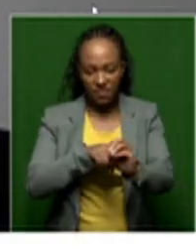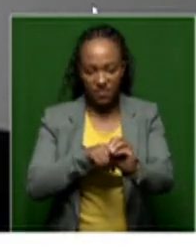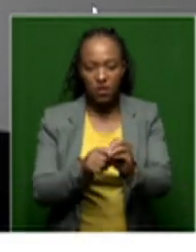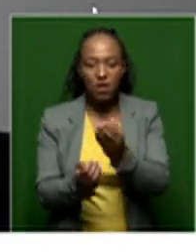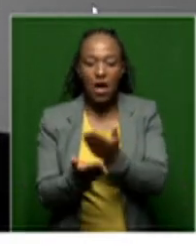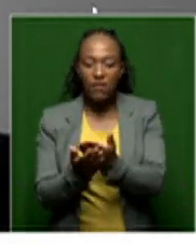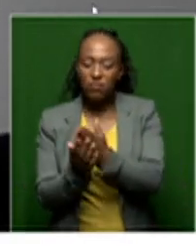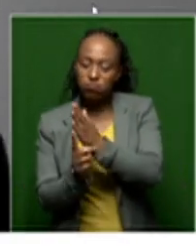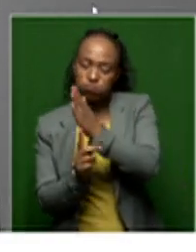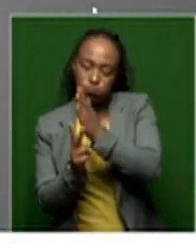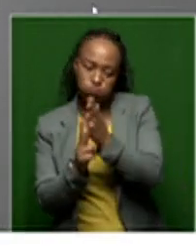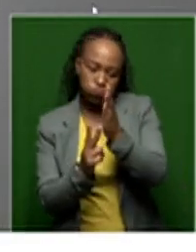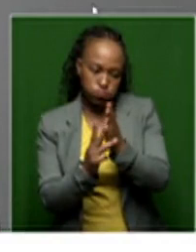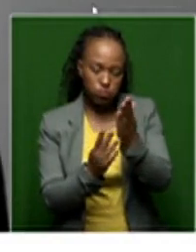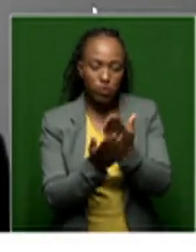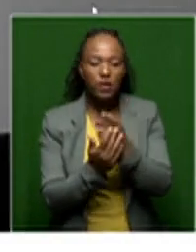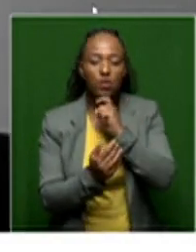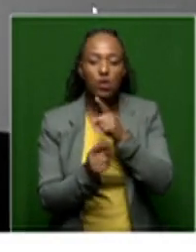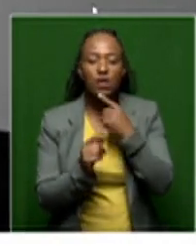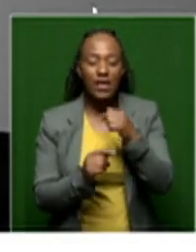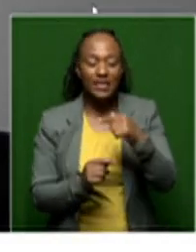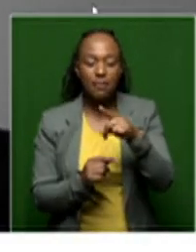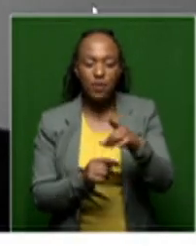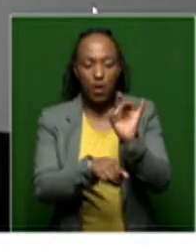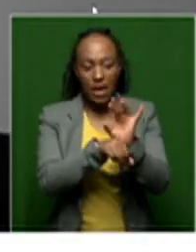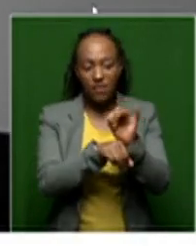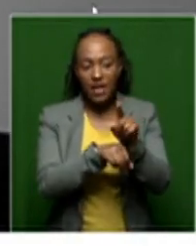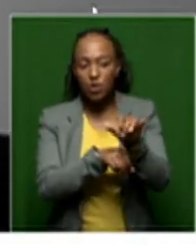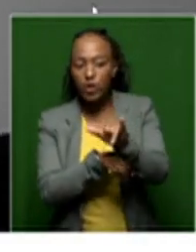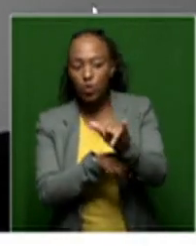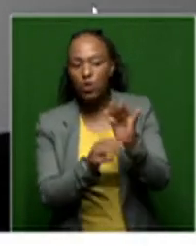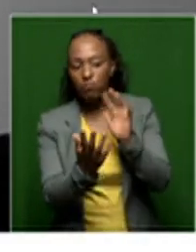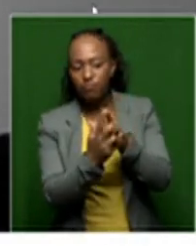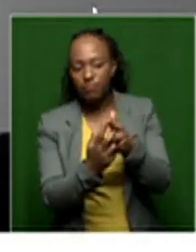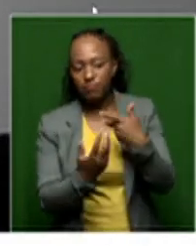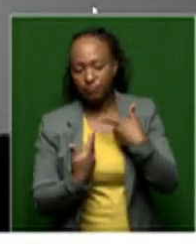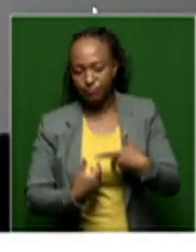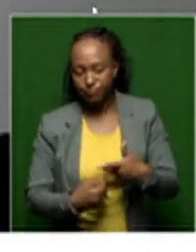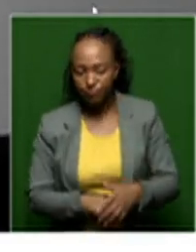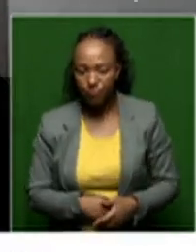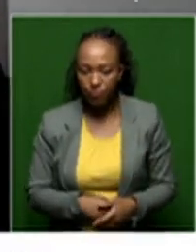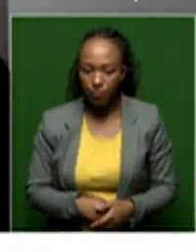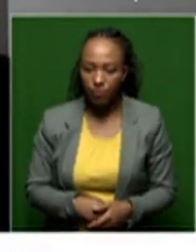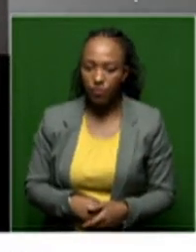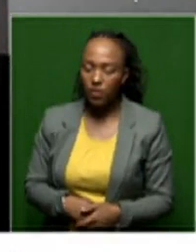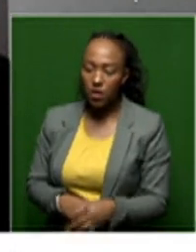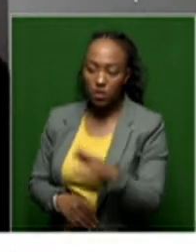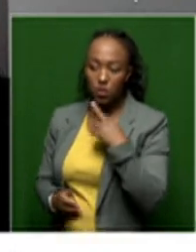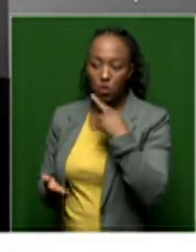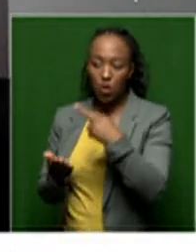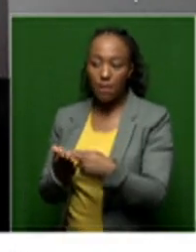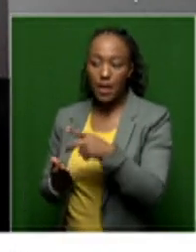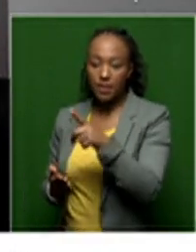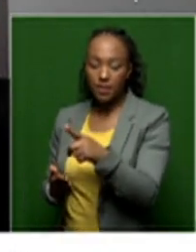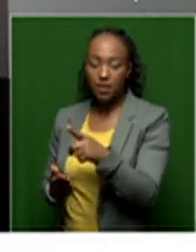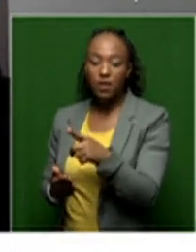are different avenues that you can take, and your practitioner will be able to advise you correctly on which one would best suit you. Yeah. I mean, do you recommend, obviously as a geneticist,